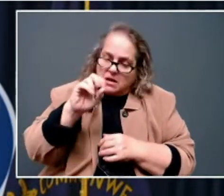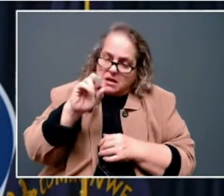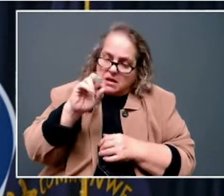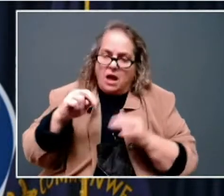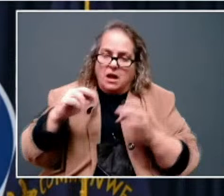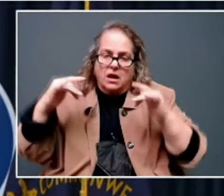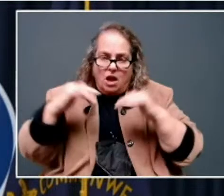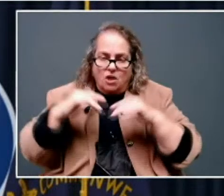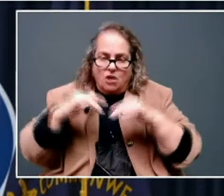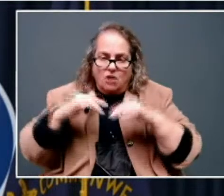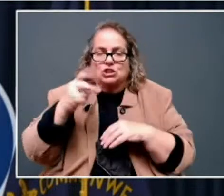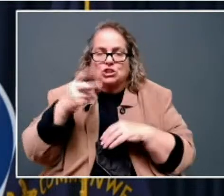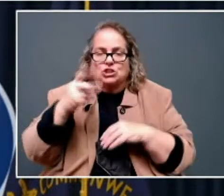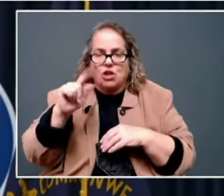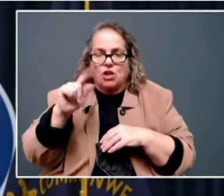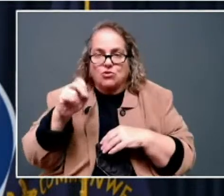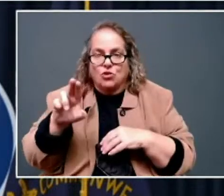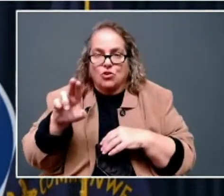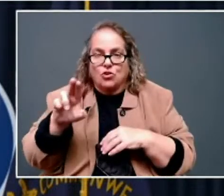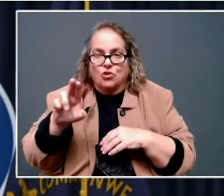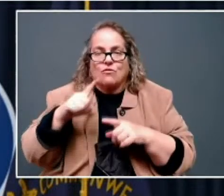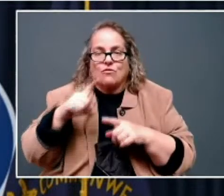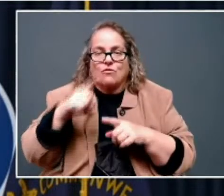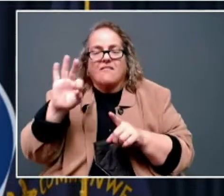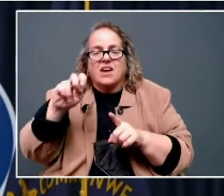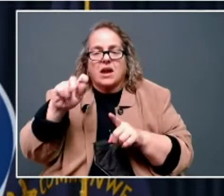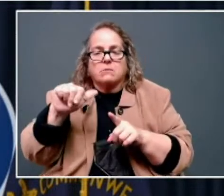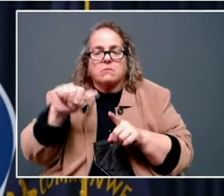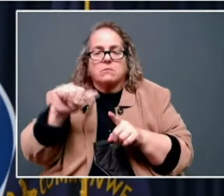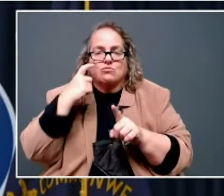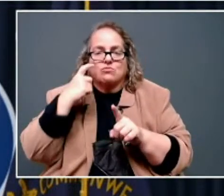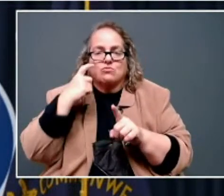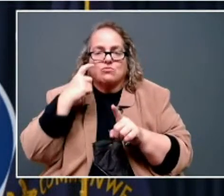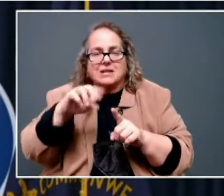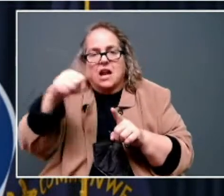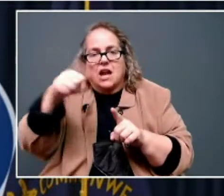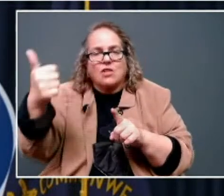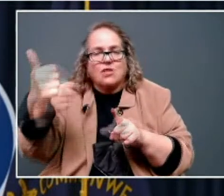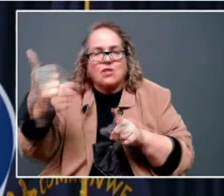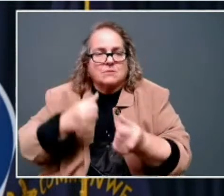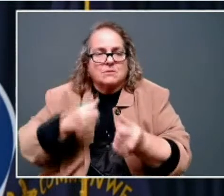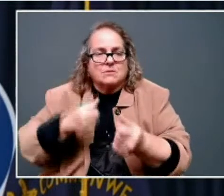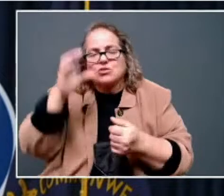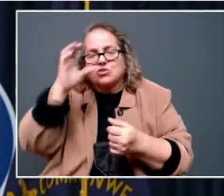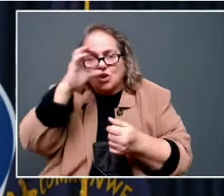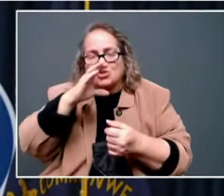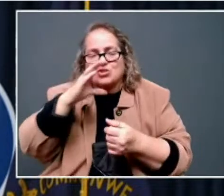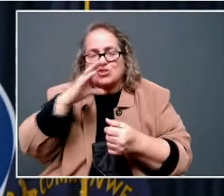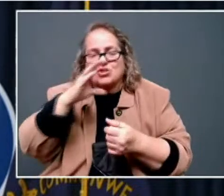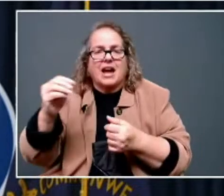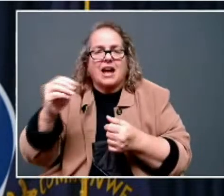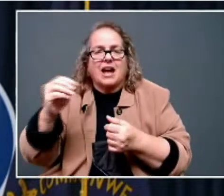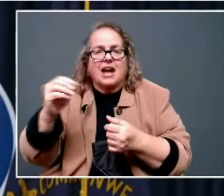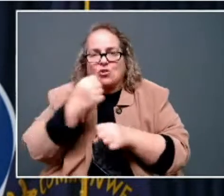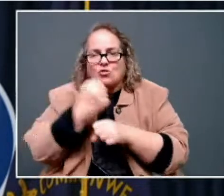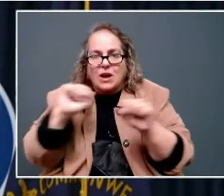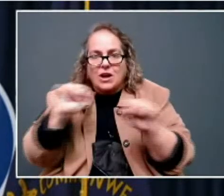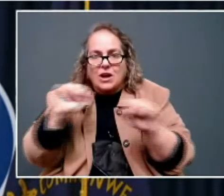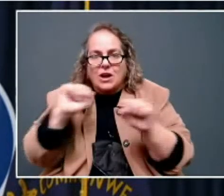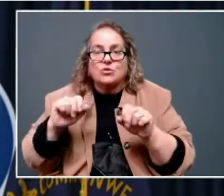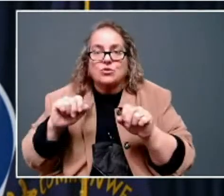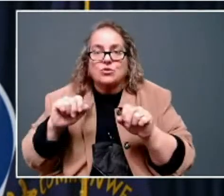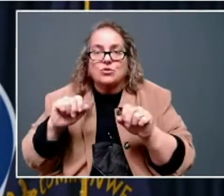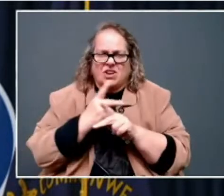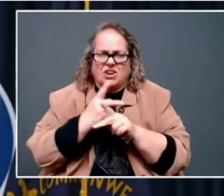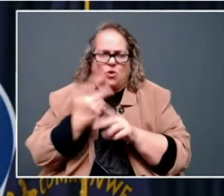sheltering, as well as a number of other expenses that were even the search and rescue. So figuring out those 30 days and when we